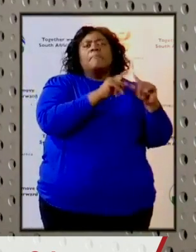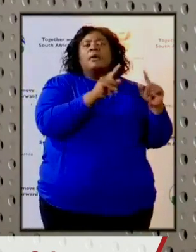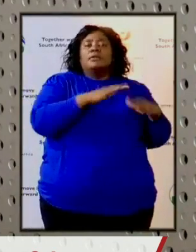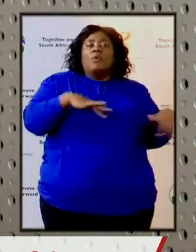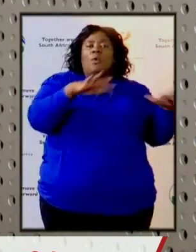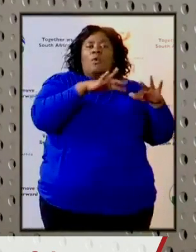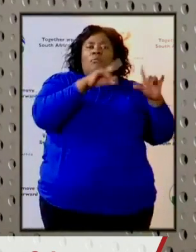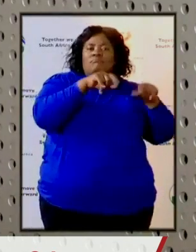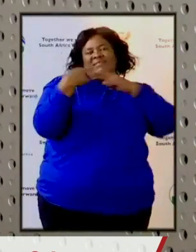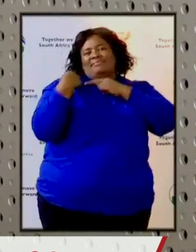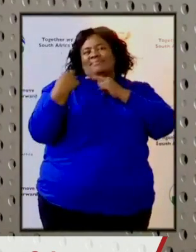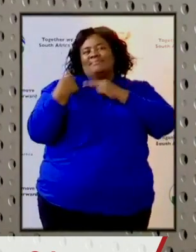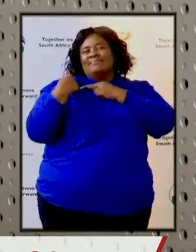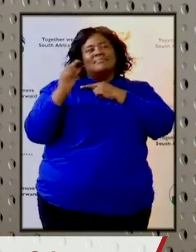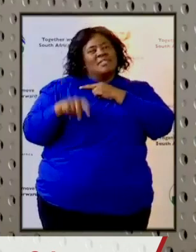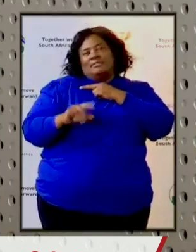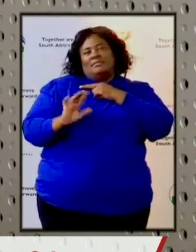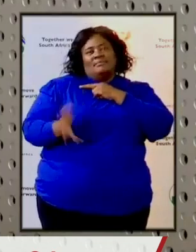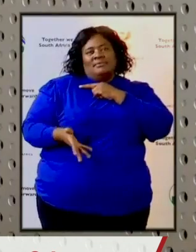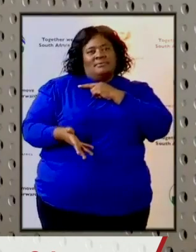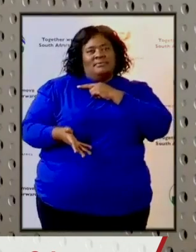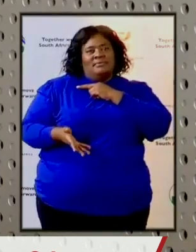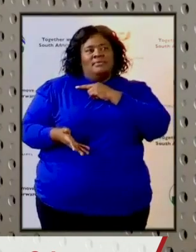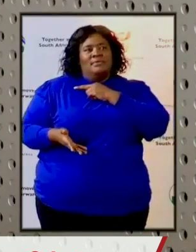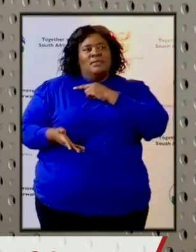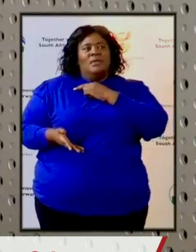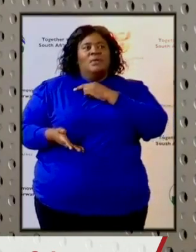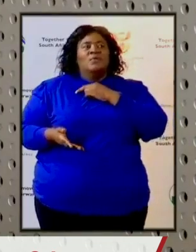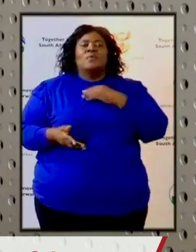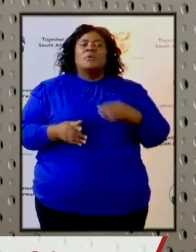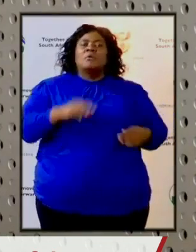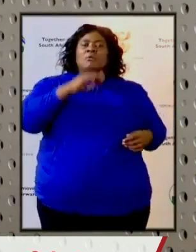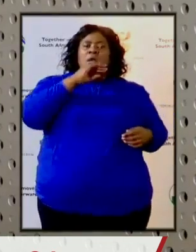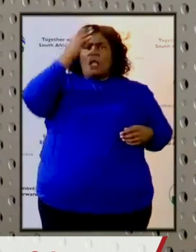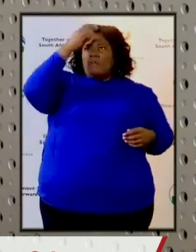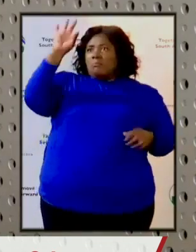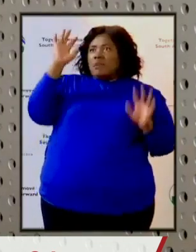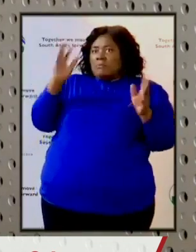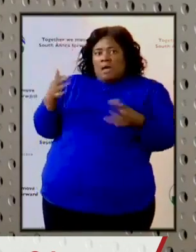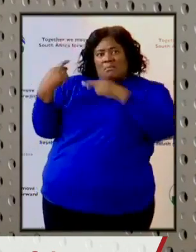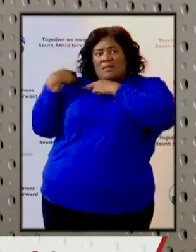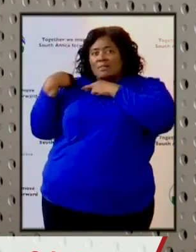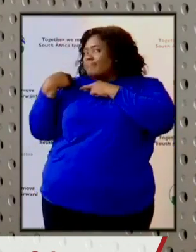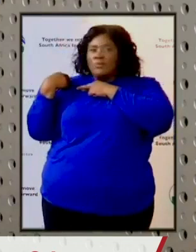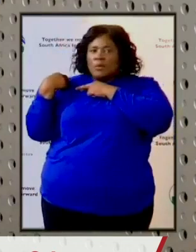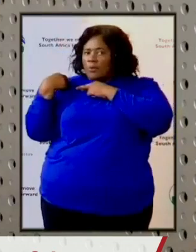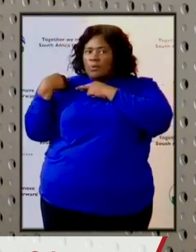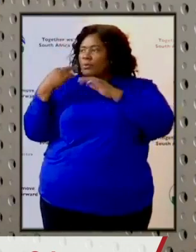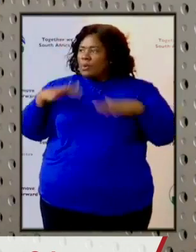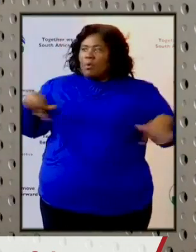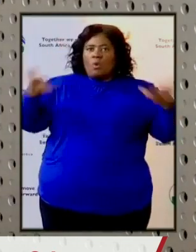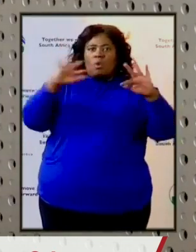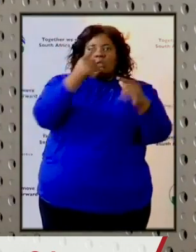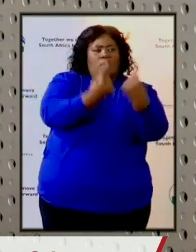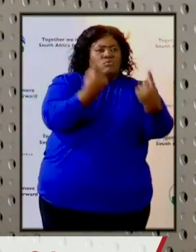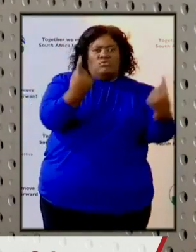must take responsibility. It should not just be the responsibility of government, but every single